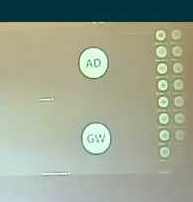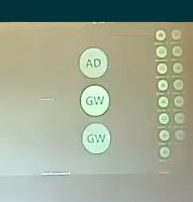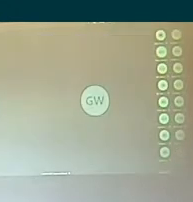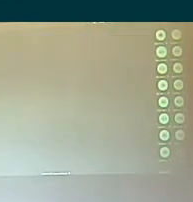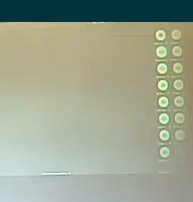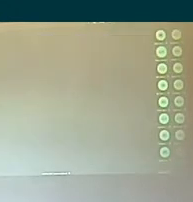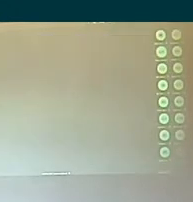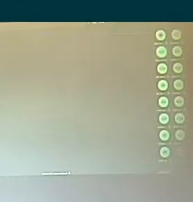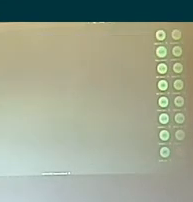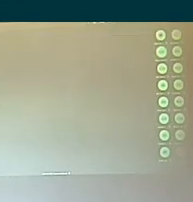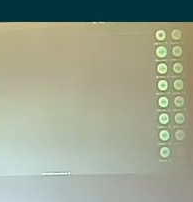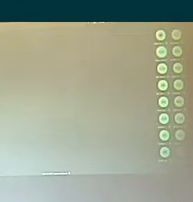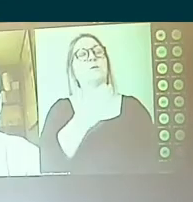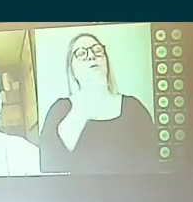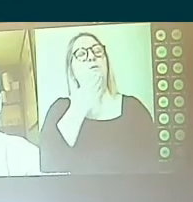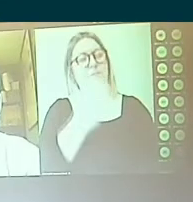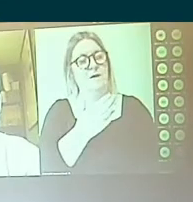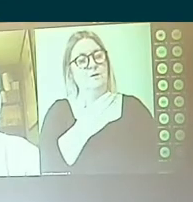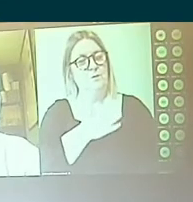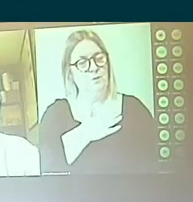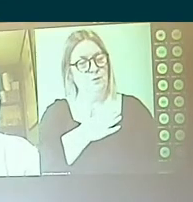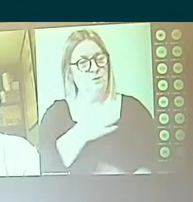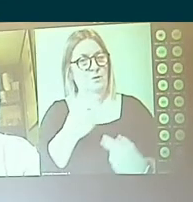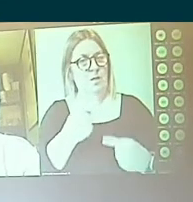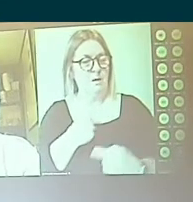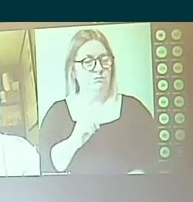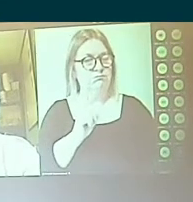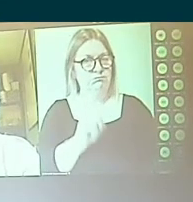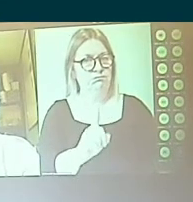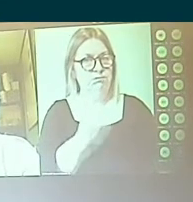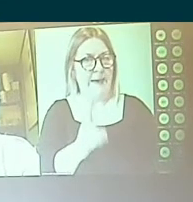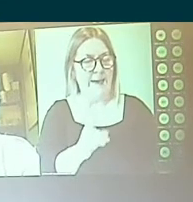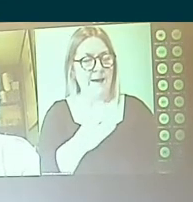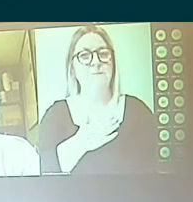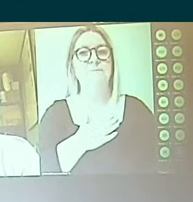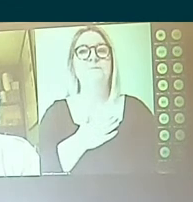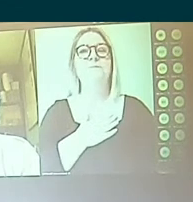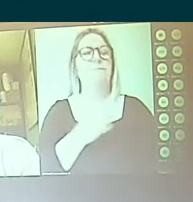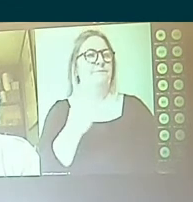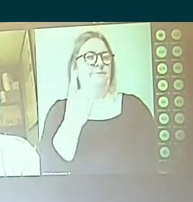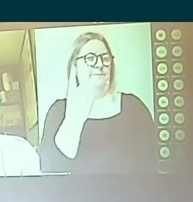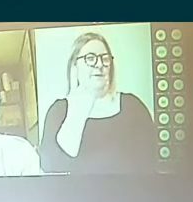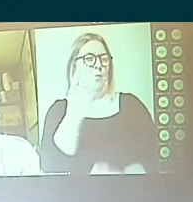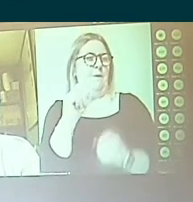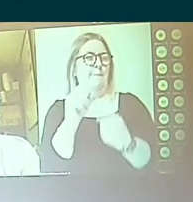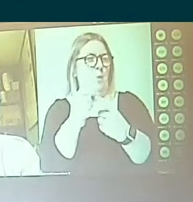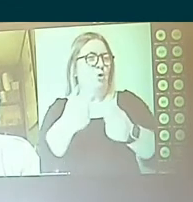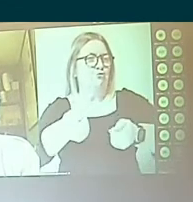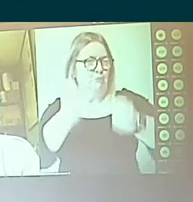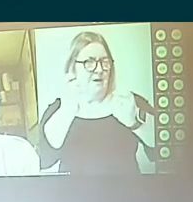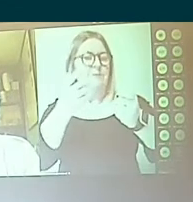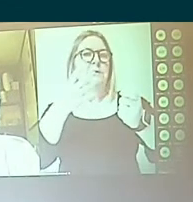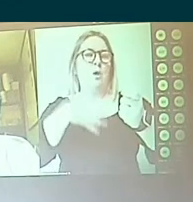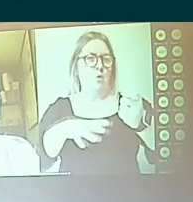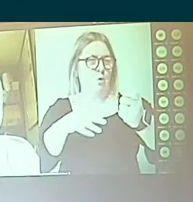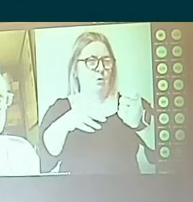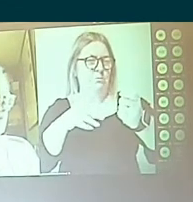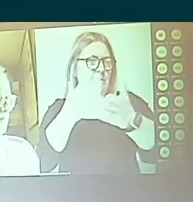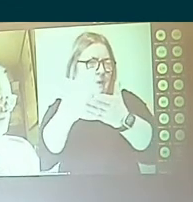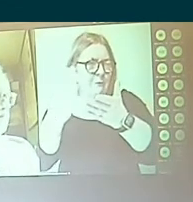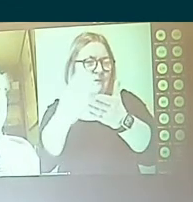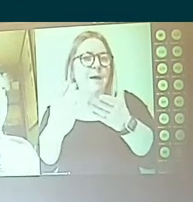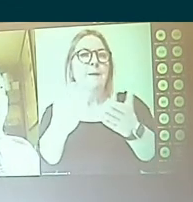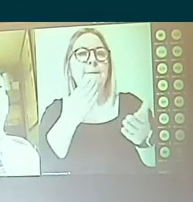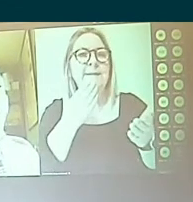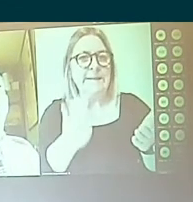Yes, thank you very much for bringing me back in. It was just one point I was also wanting to seek clarification on,